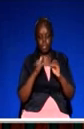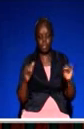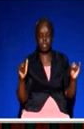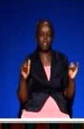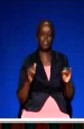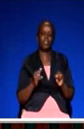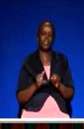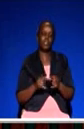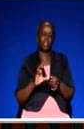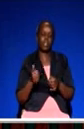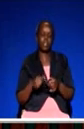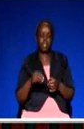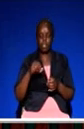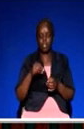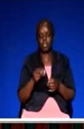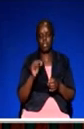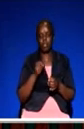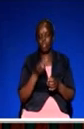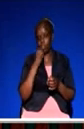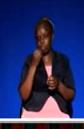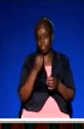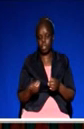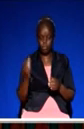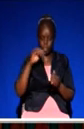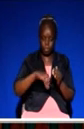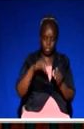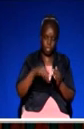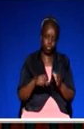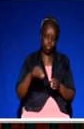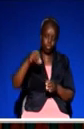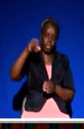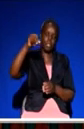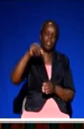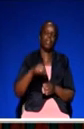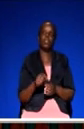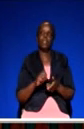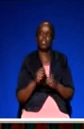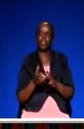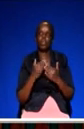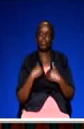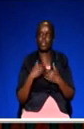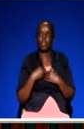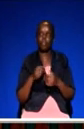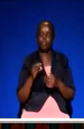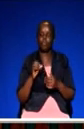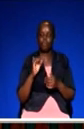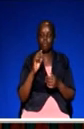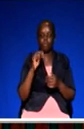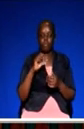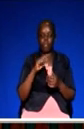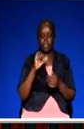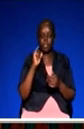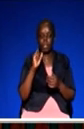the soil. So that is for the saprophytic fungi. Then we have other fungi